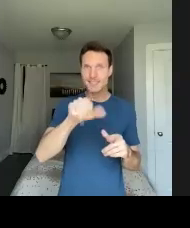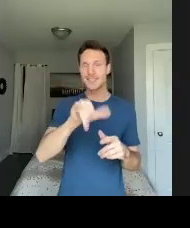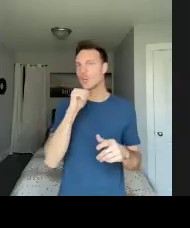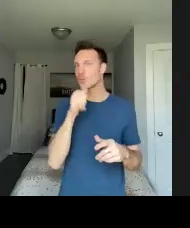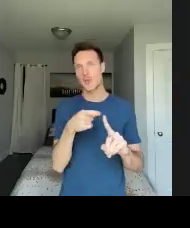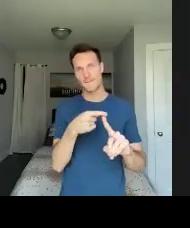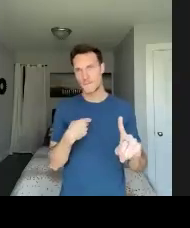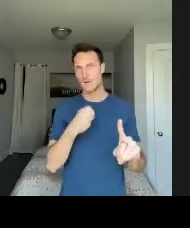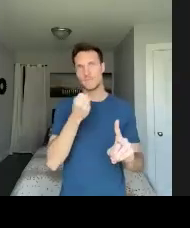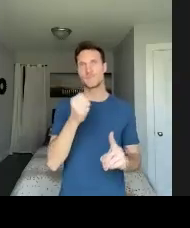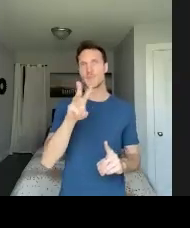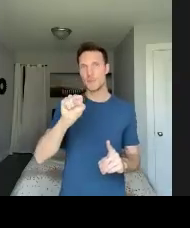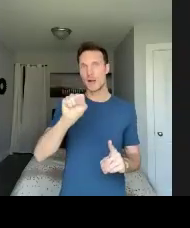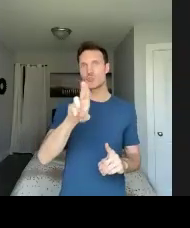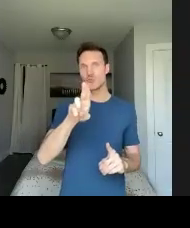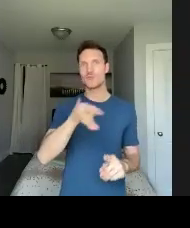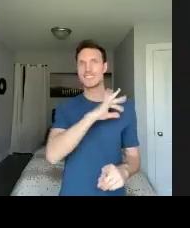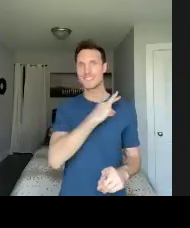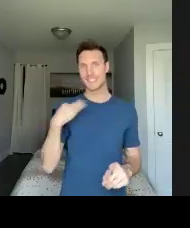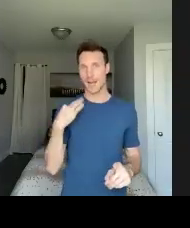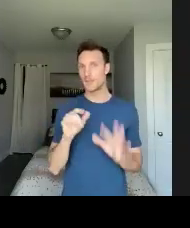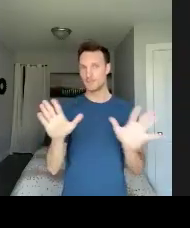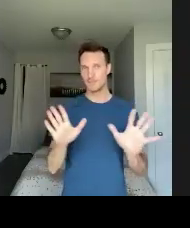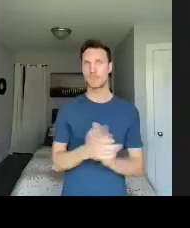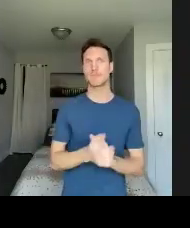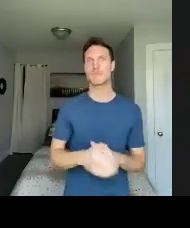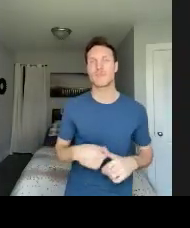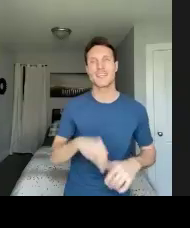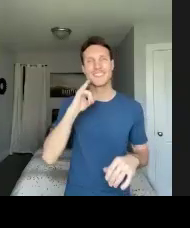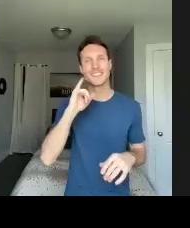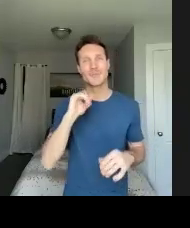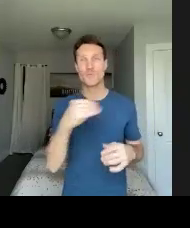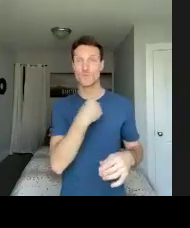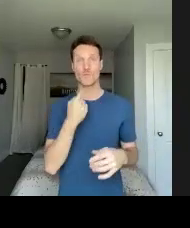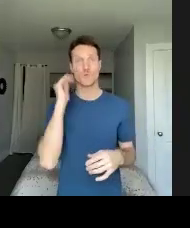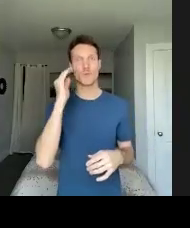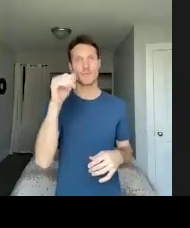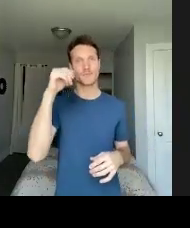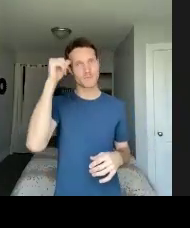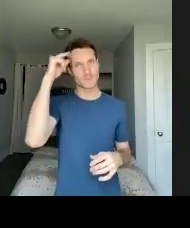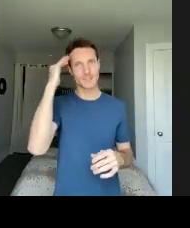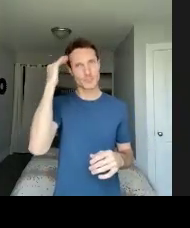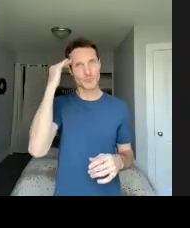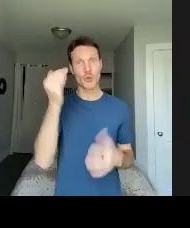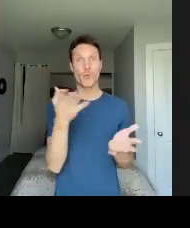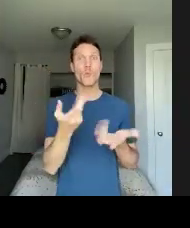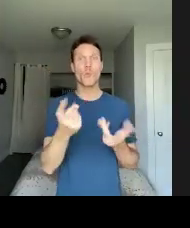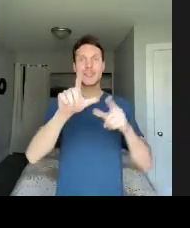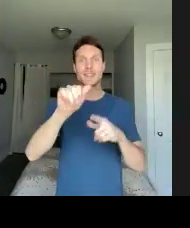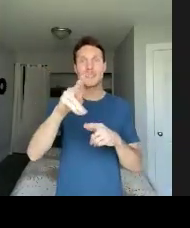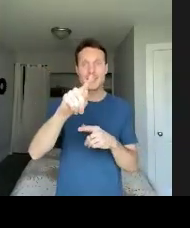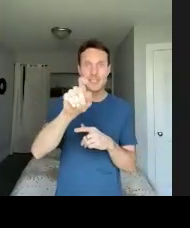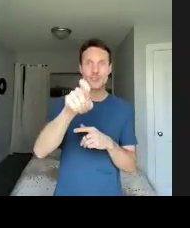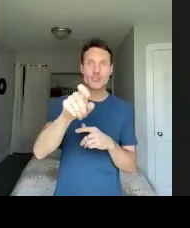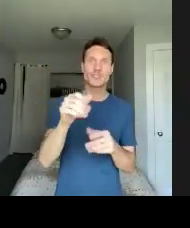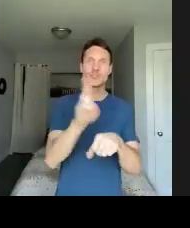staff or KDAD staff, and we will announce if there's a link in the chat you should pay attention to or might want to